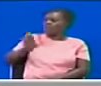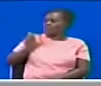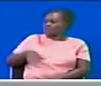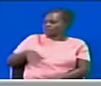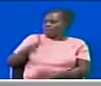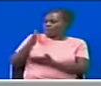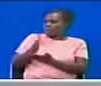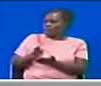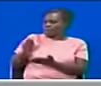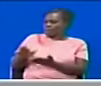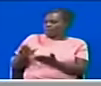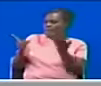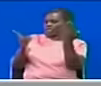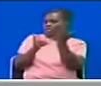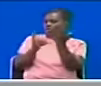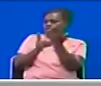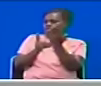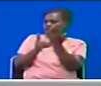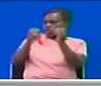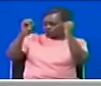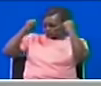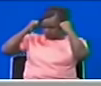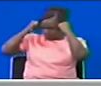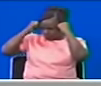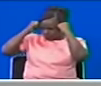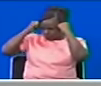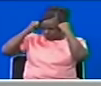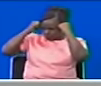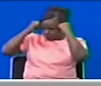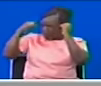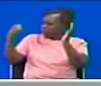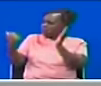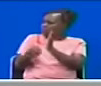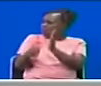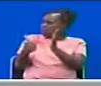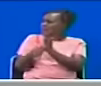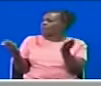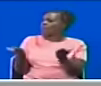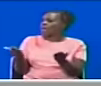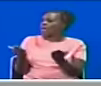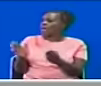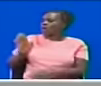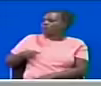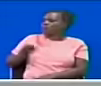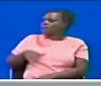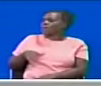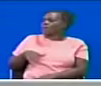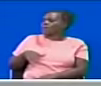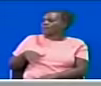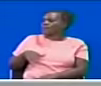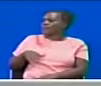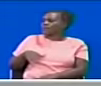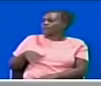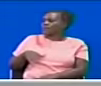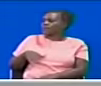part of your doctoral course. So what is this? What is this, you know, space that women find themselves in? It's almost like you're trying to catch